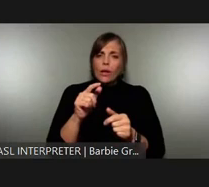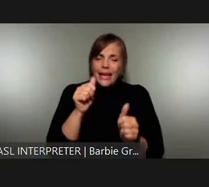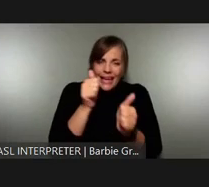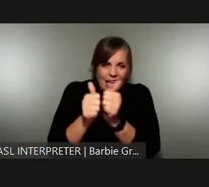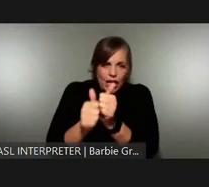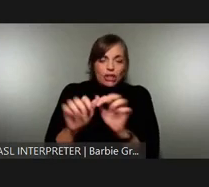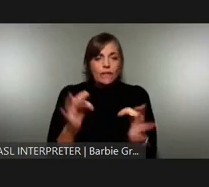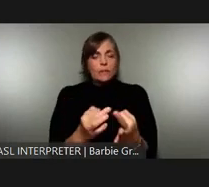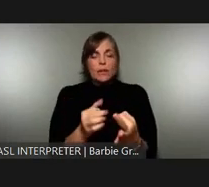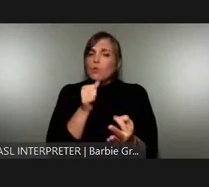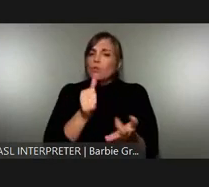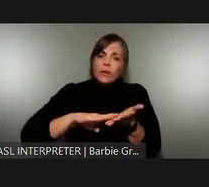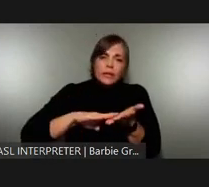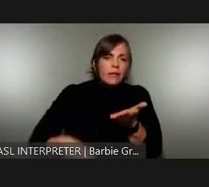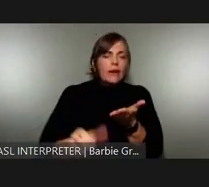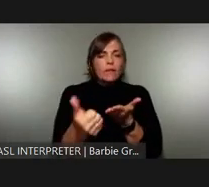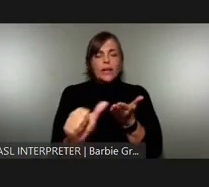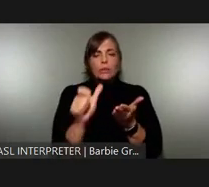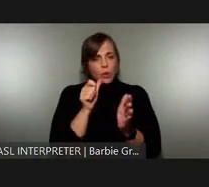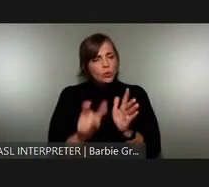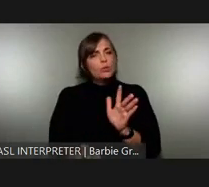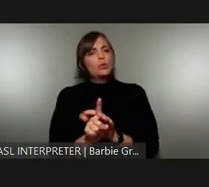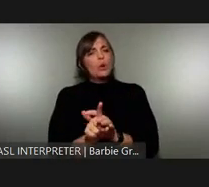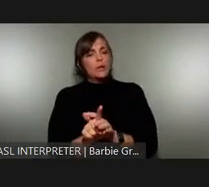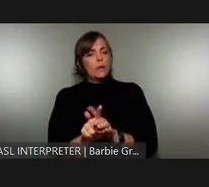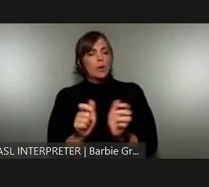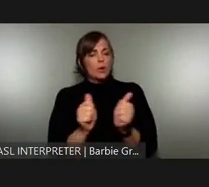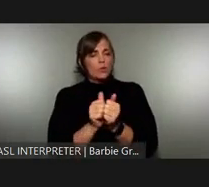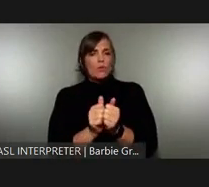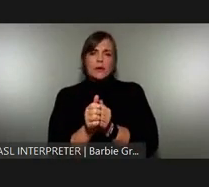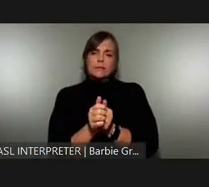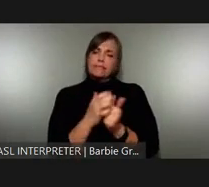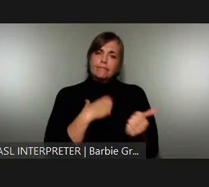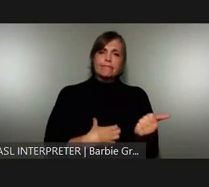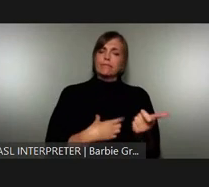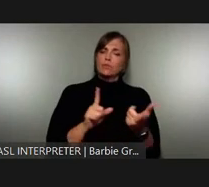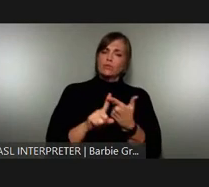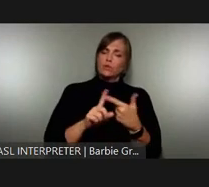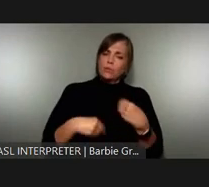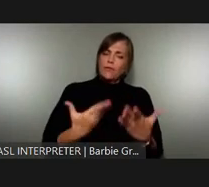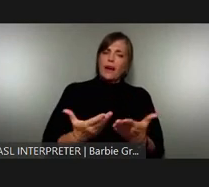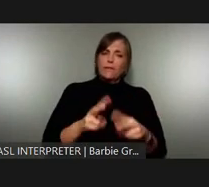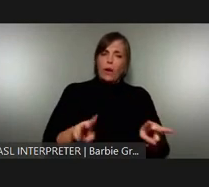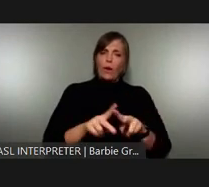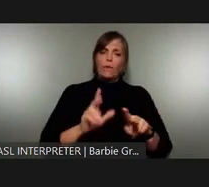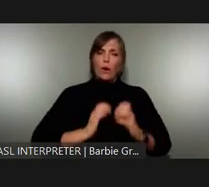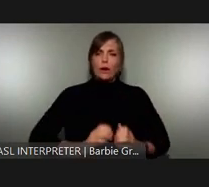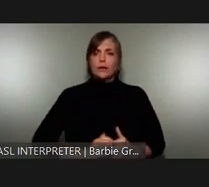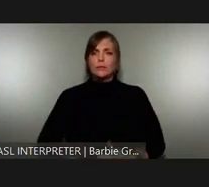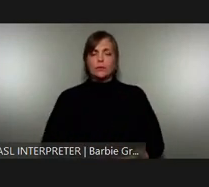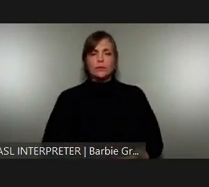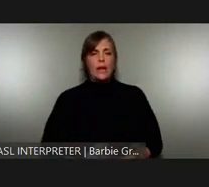off who showed up with spirit to deliver value to our customers in our community. There was no way we were going to